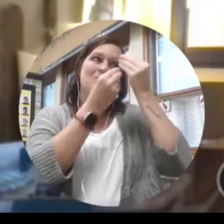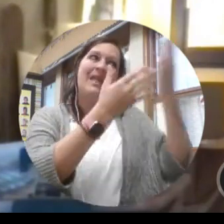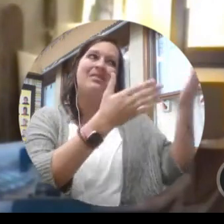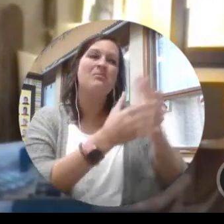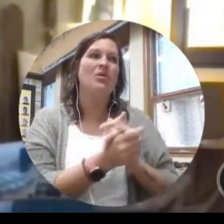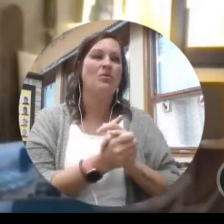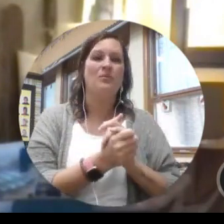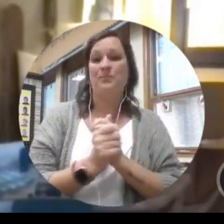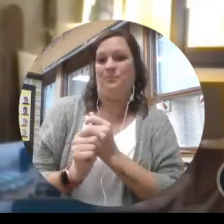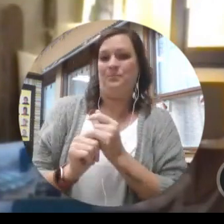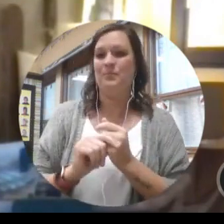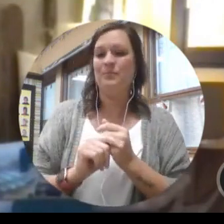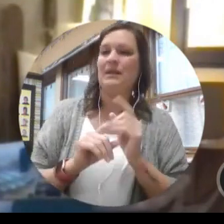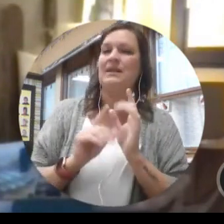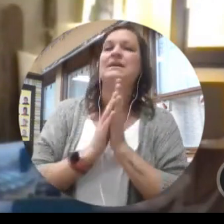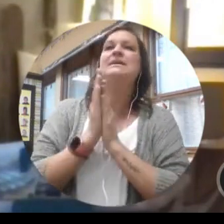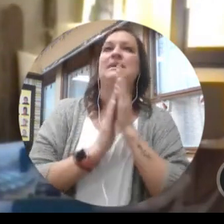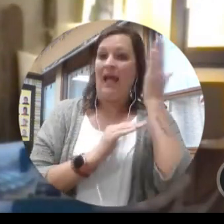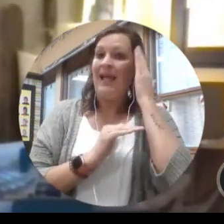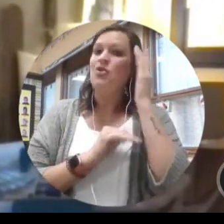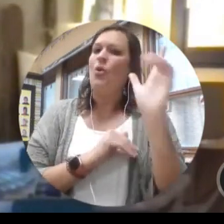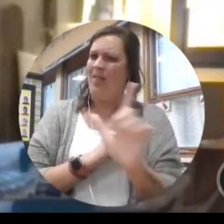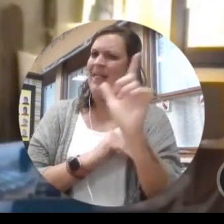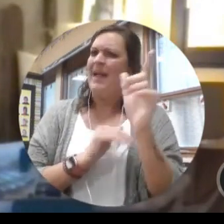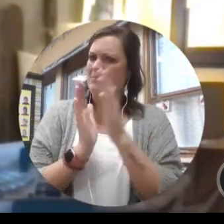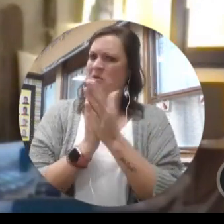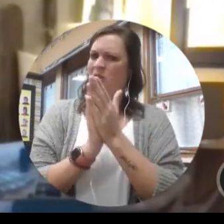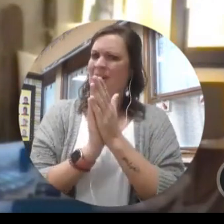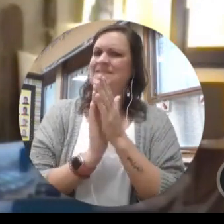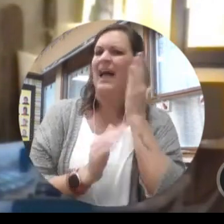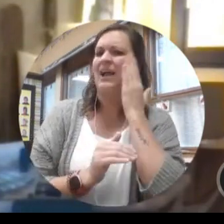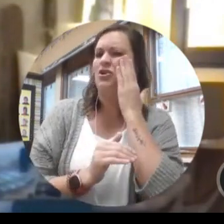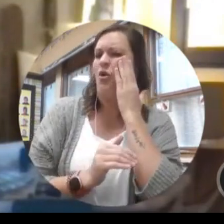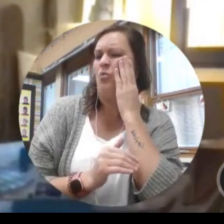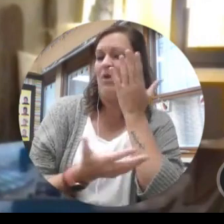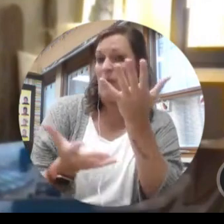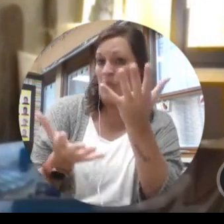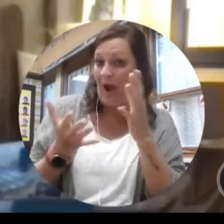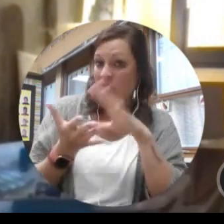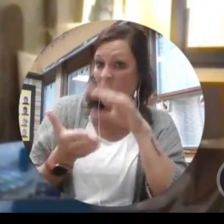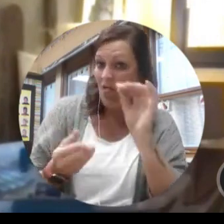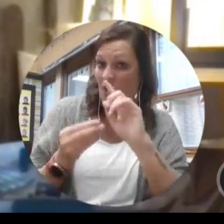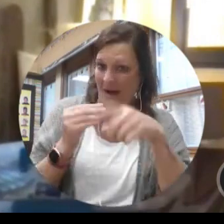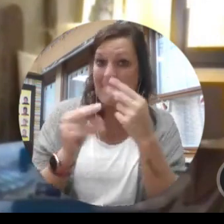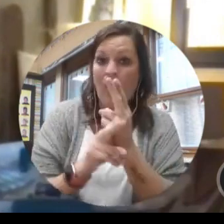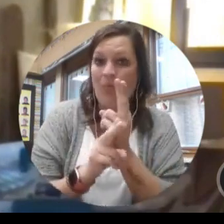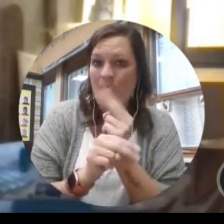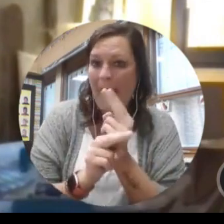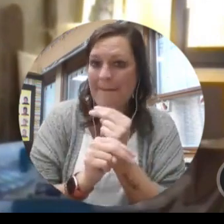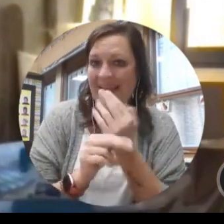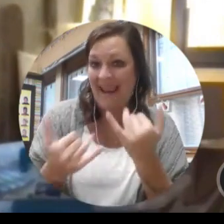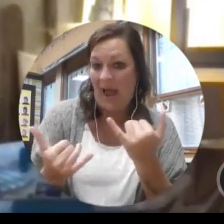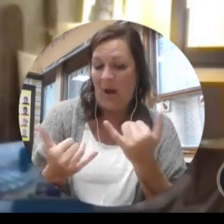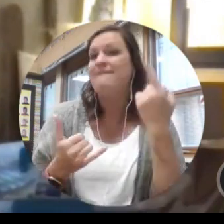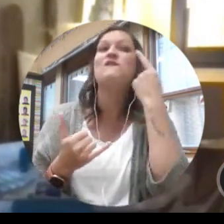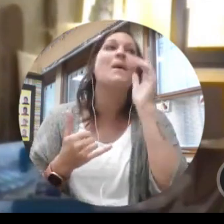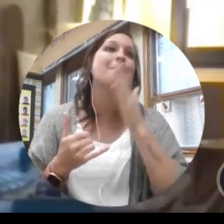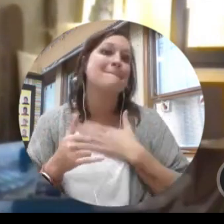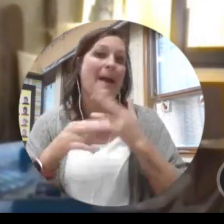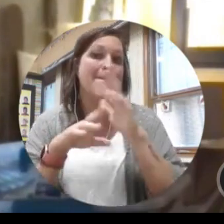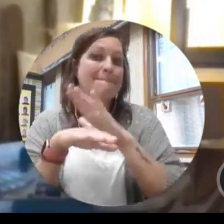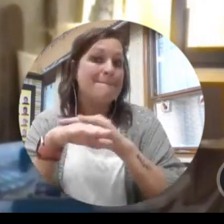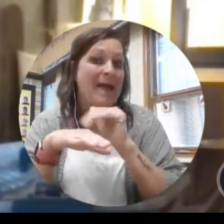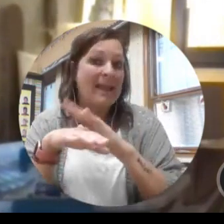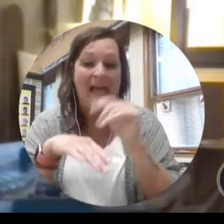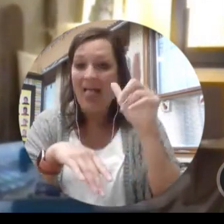shelves. I headed for the 630s. This time, I wasn't learning about pet rabbits for a homeschool report, though. Lappy was depending